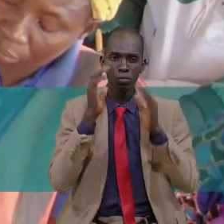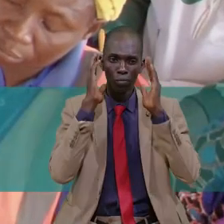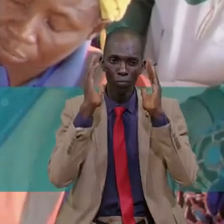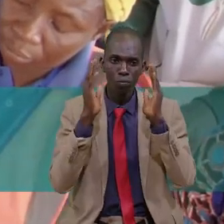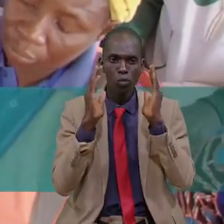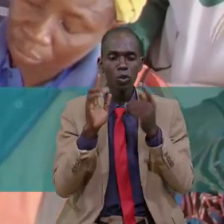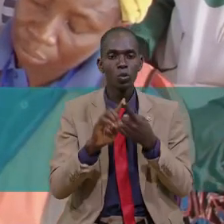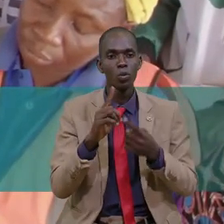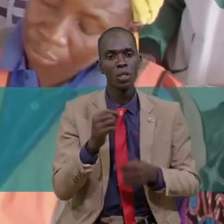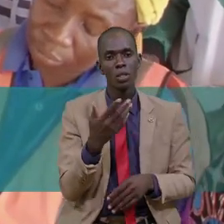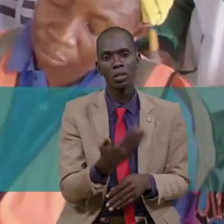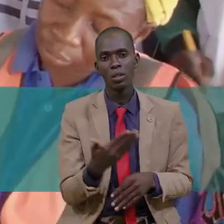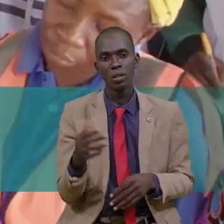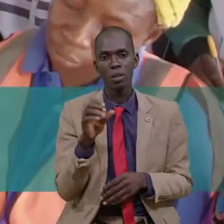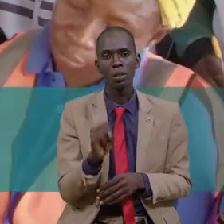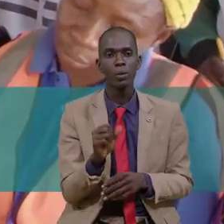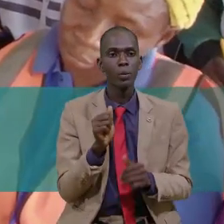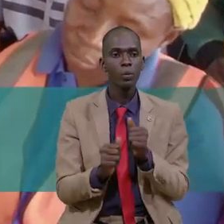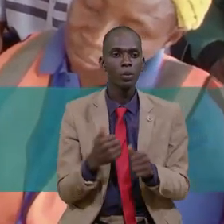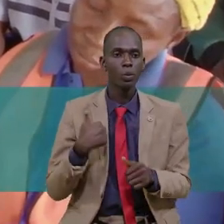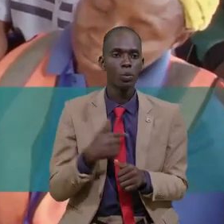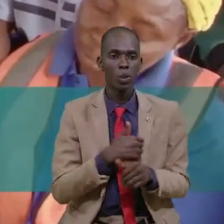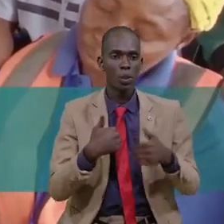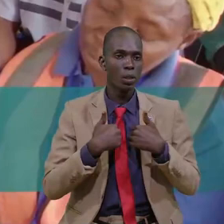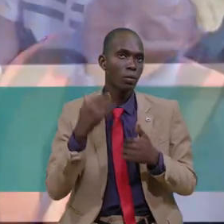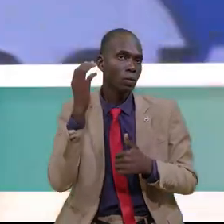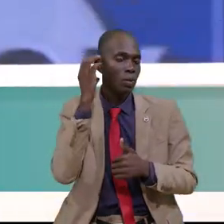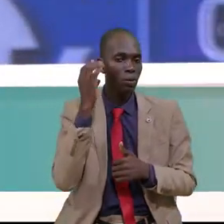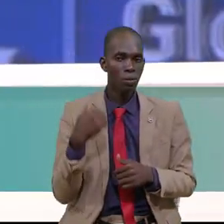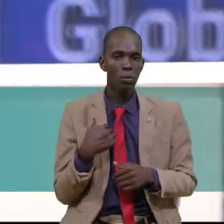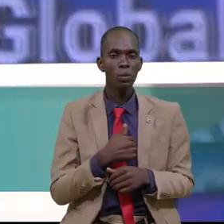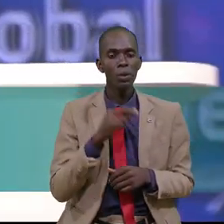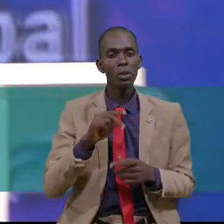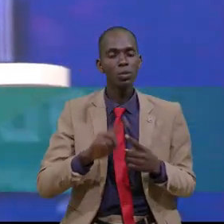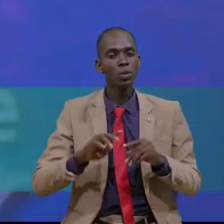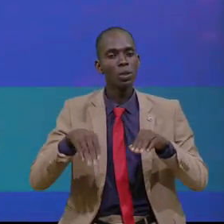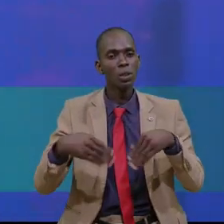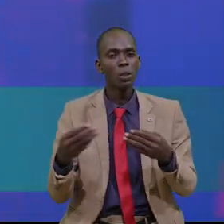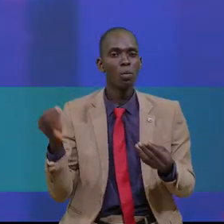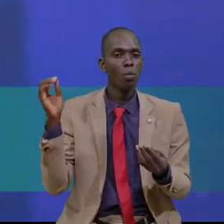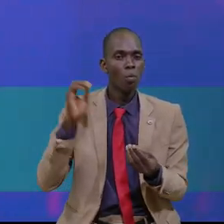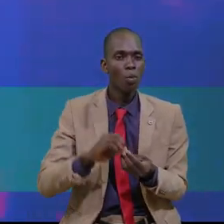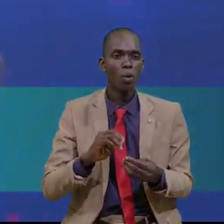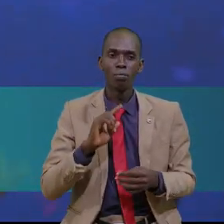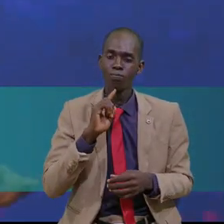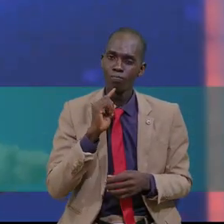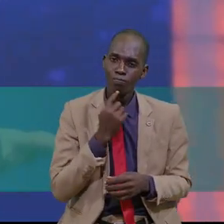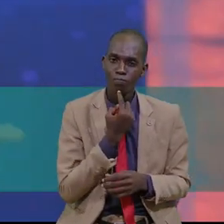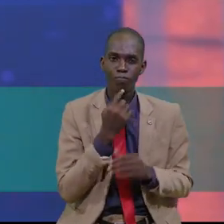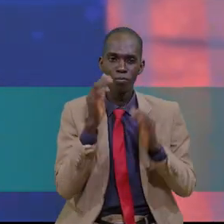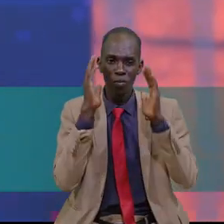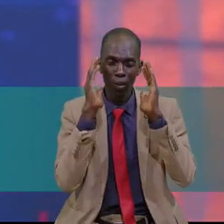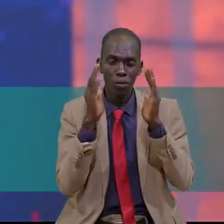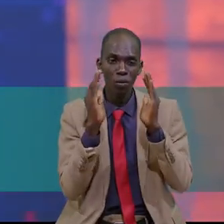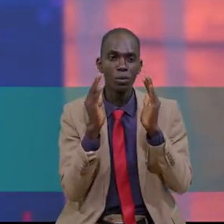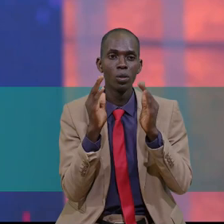the things which we have heard. We need to give the more earnest heed